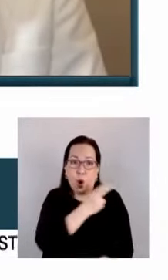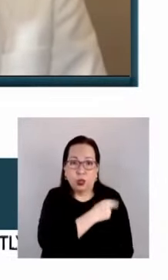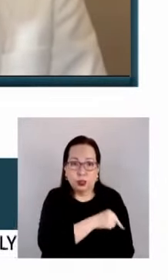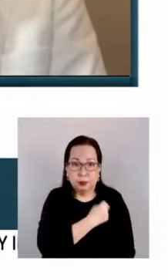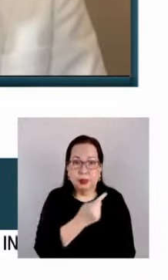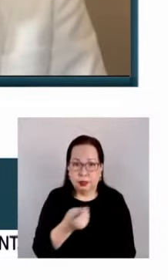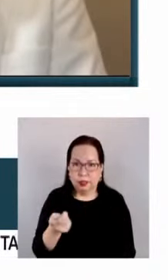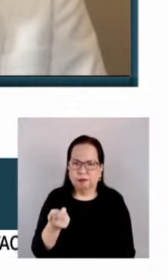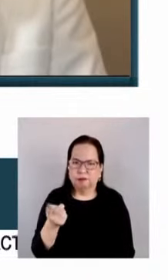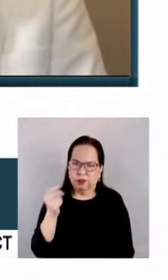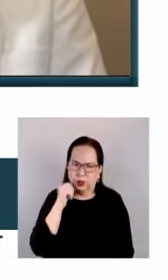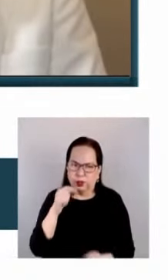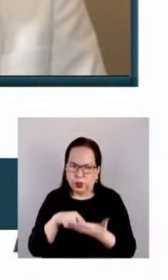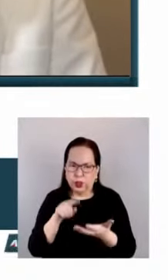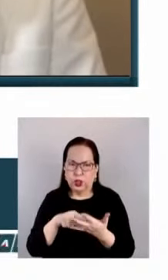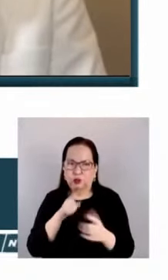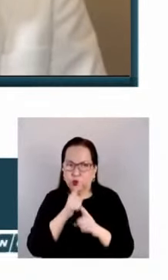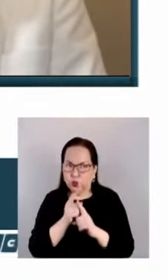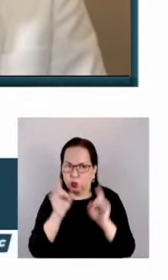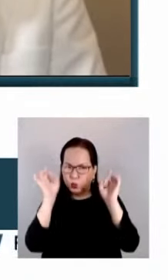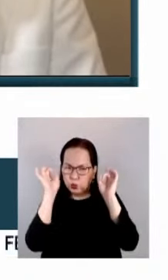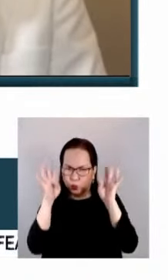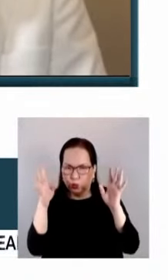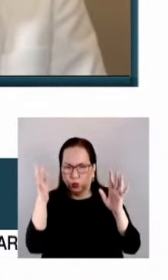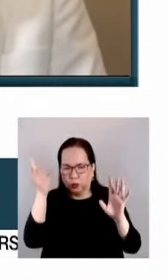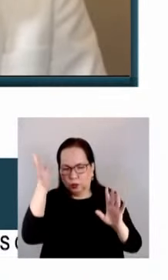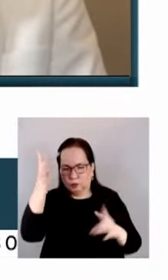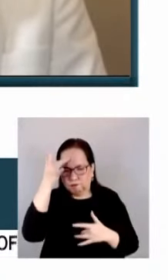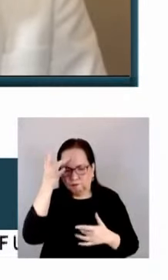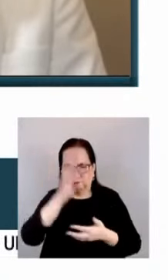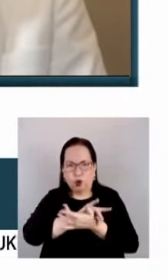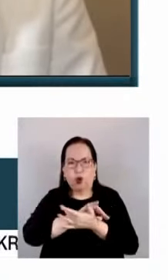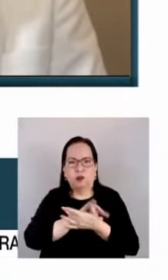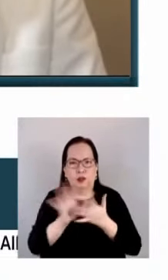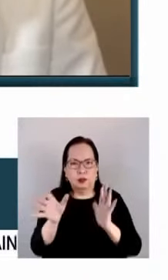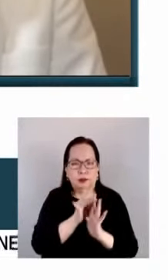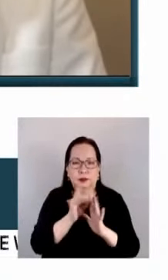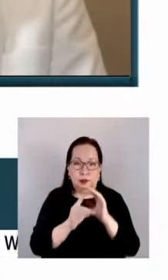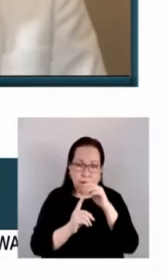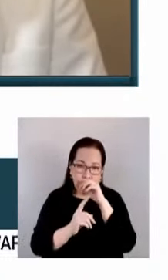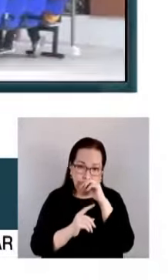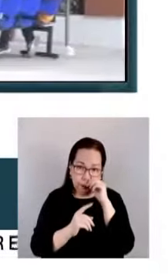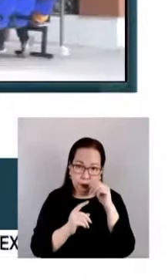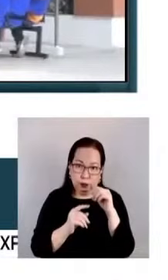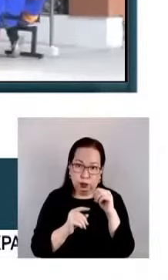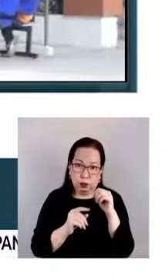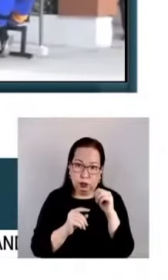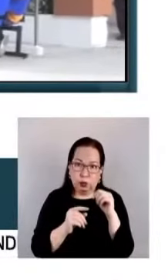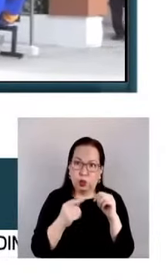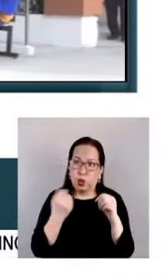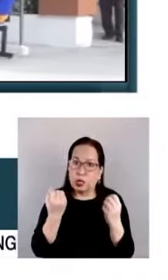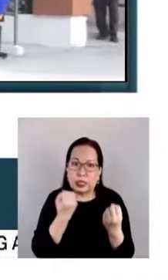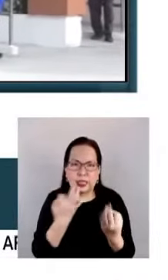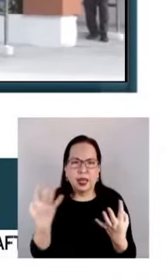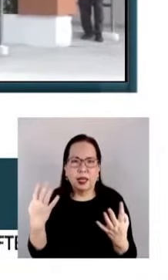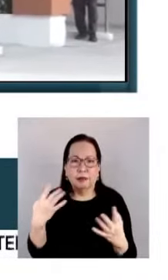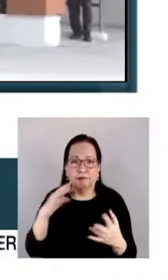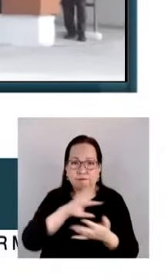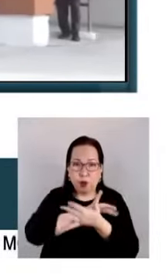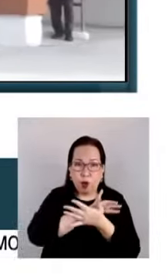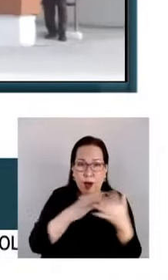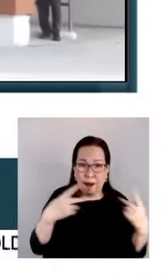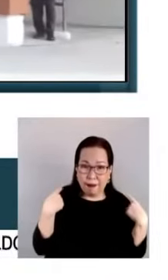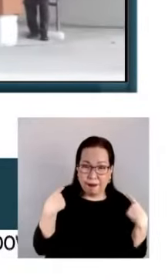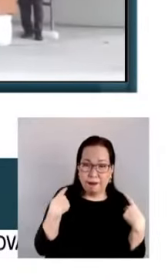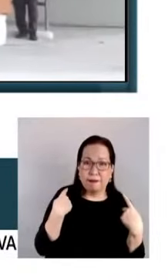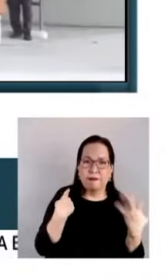hospital because of severe infection, because of severe COVID. The number of cases that are positive and are mostly